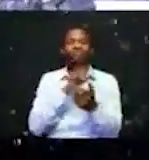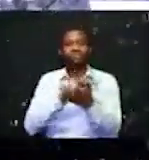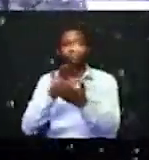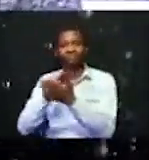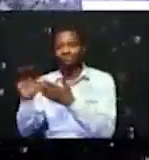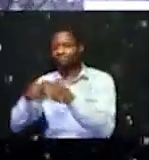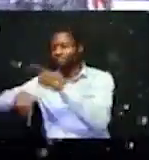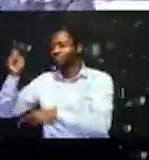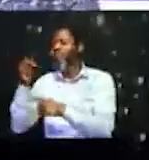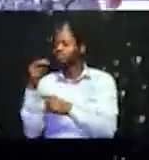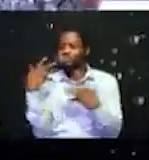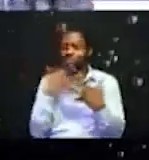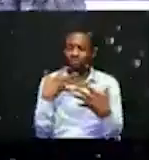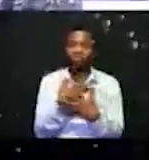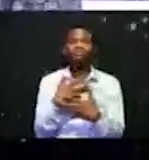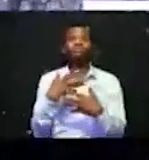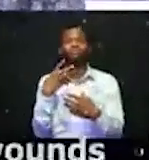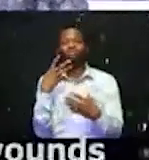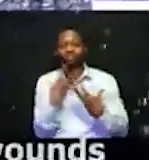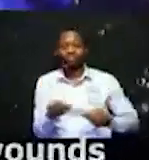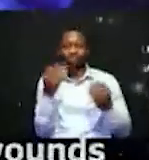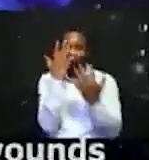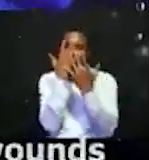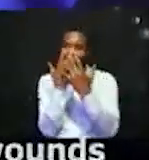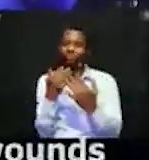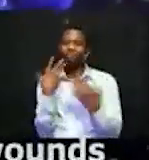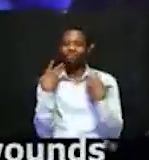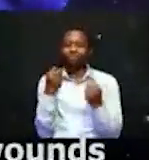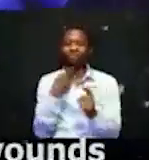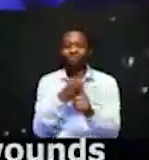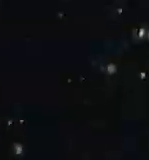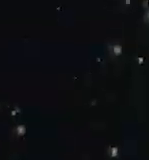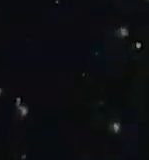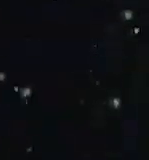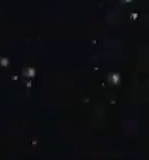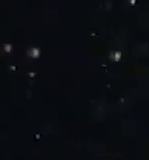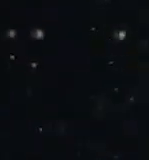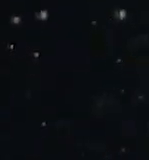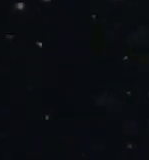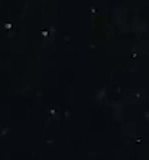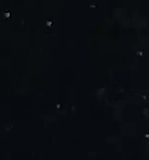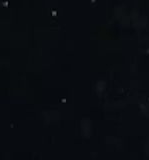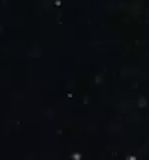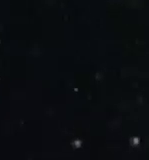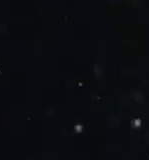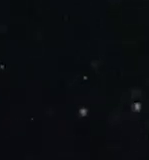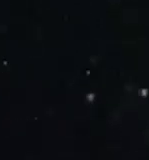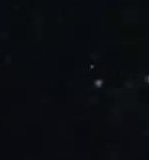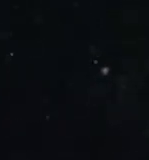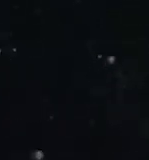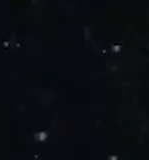drives away his fear. It's you, the sorrow steals his wounds and drives away.